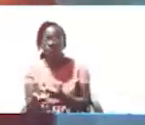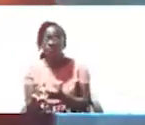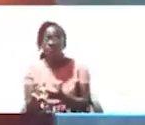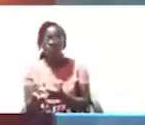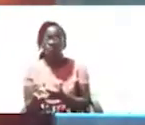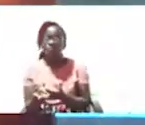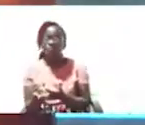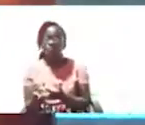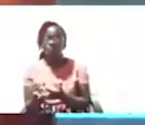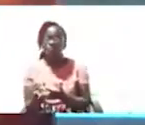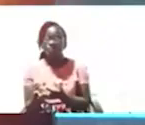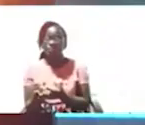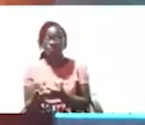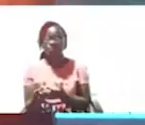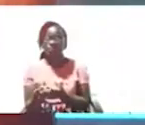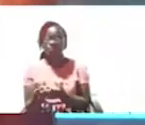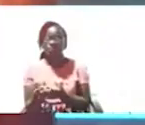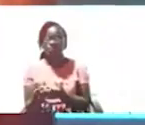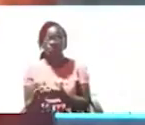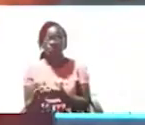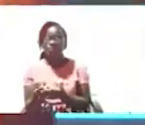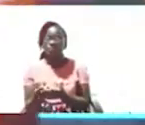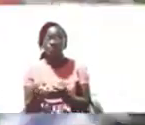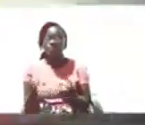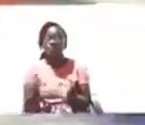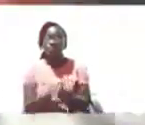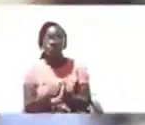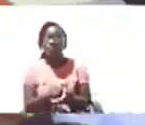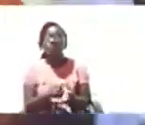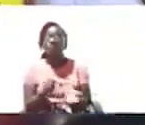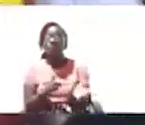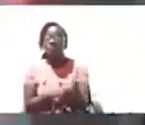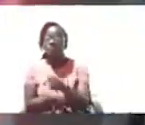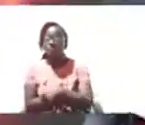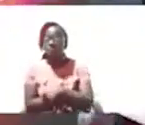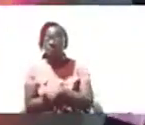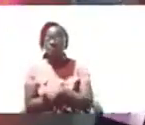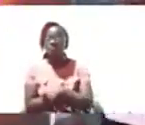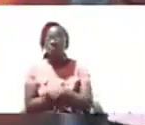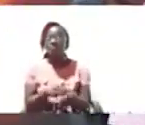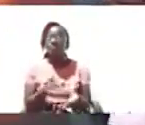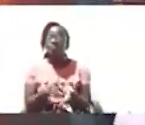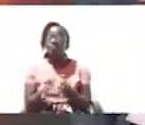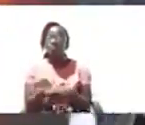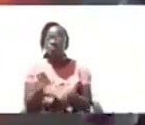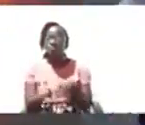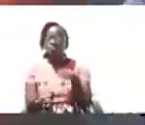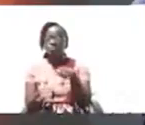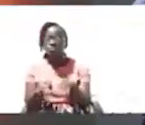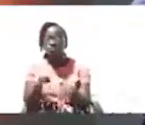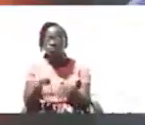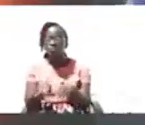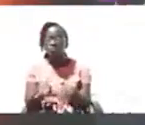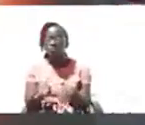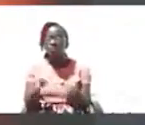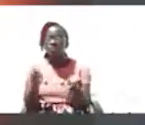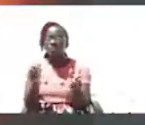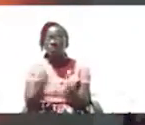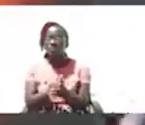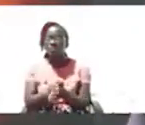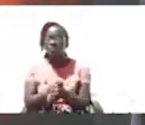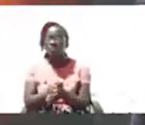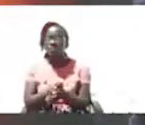Danu na odinam. Emusie kwambi so. The other day, he was on the way to a